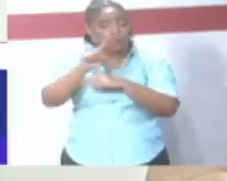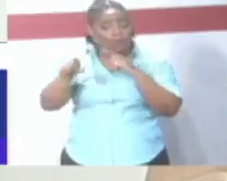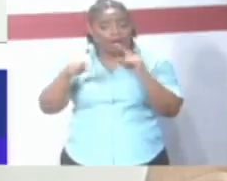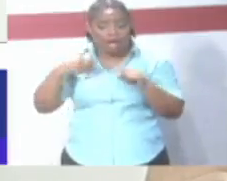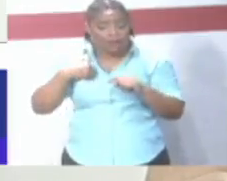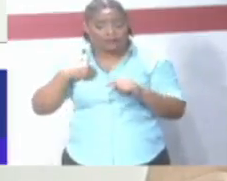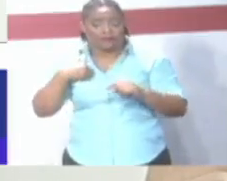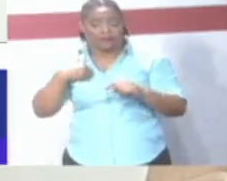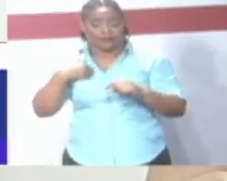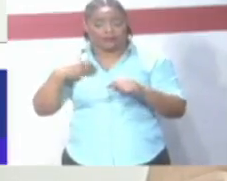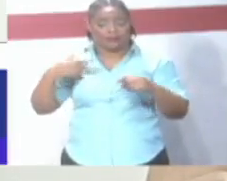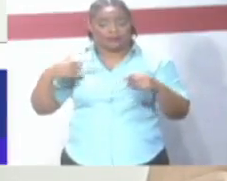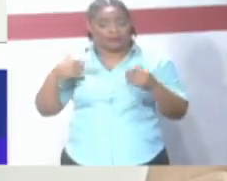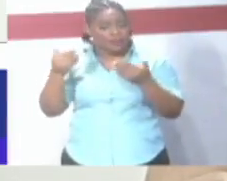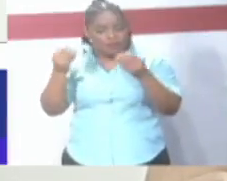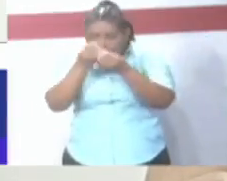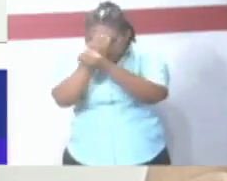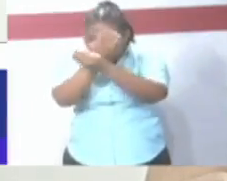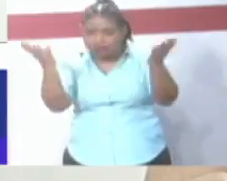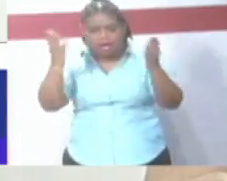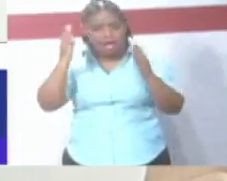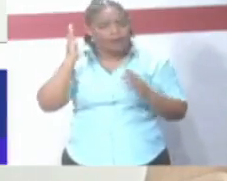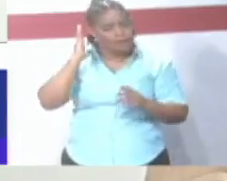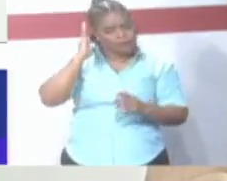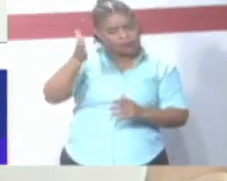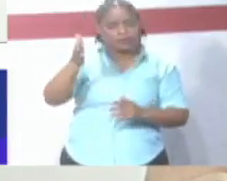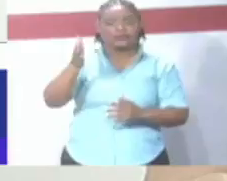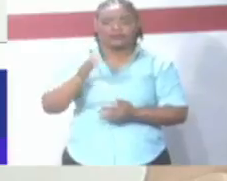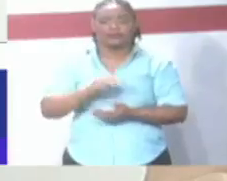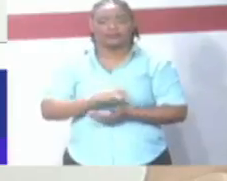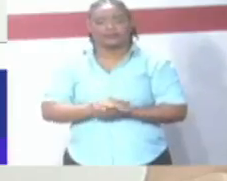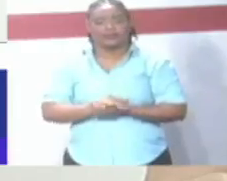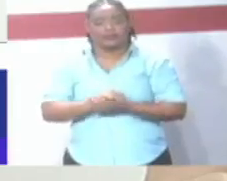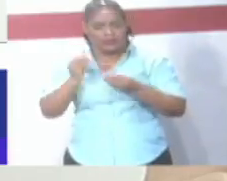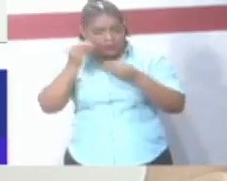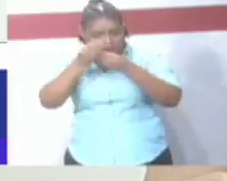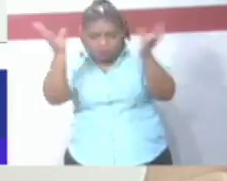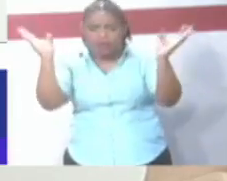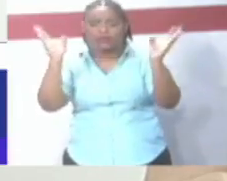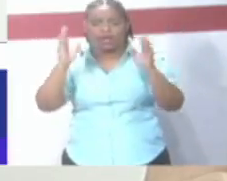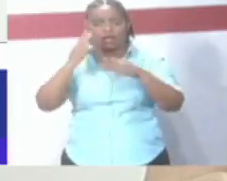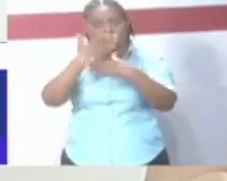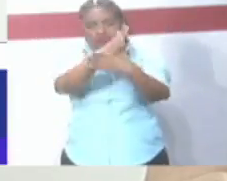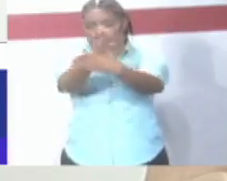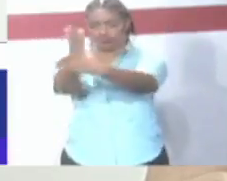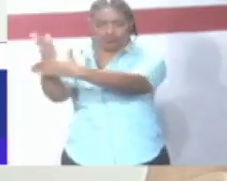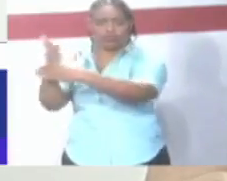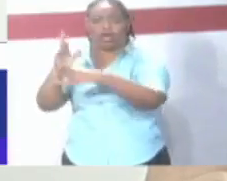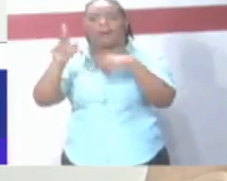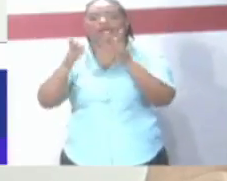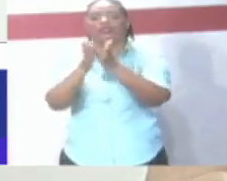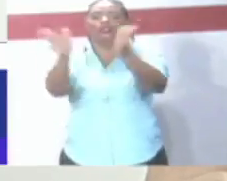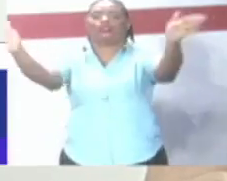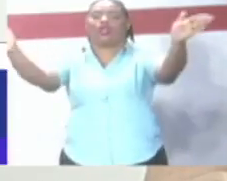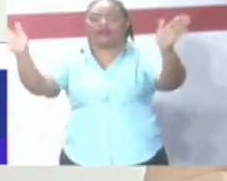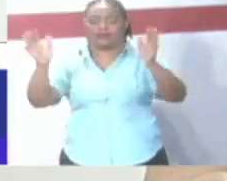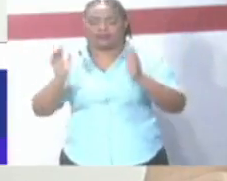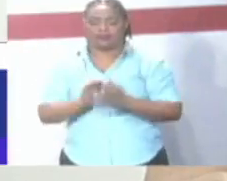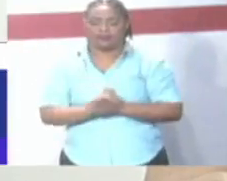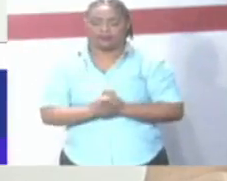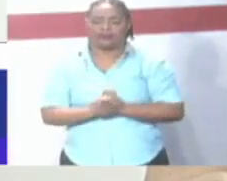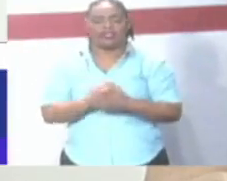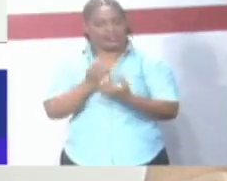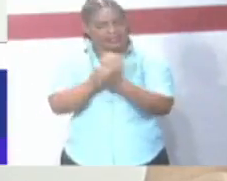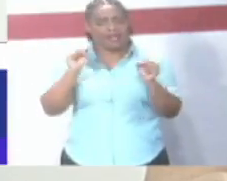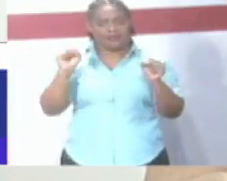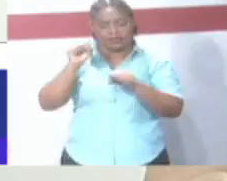concrete position, we will communicate that to the public. But what I can say is that the safe zones